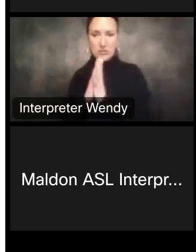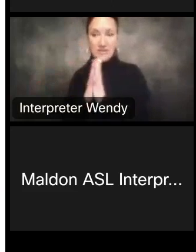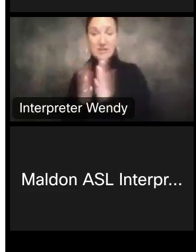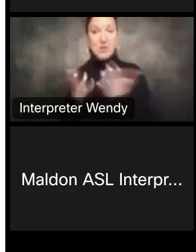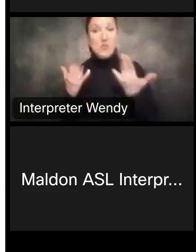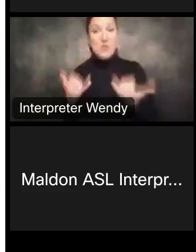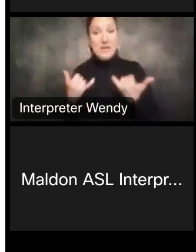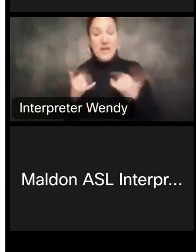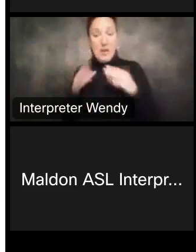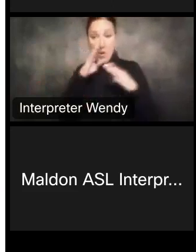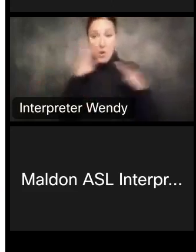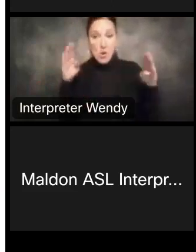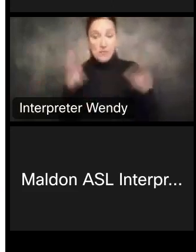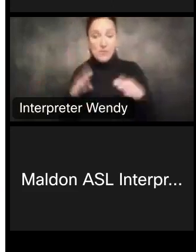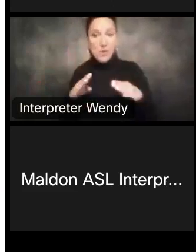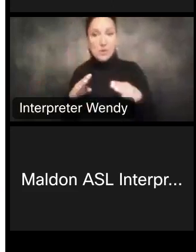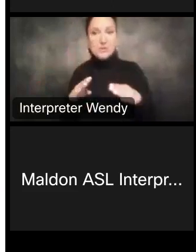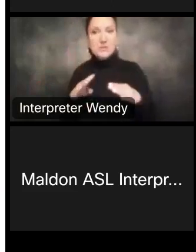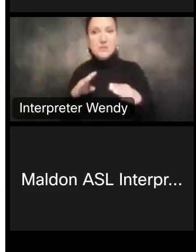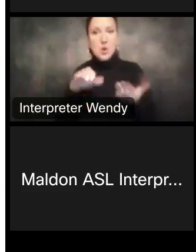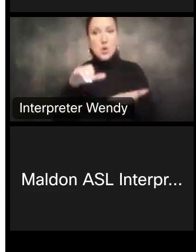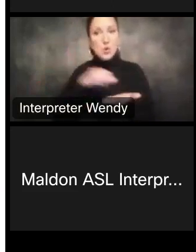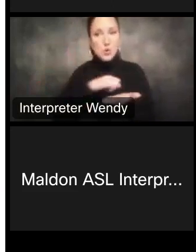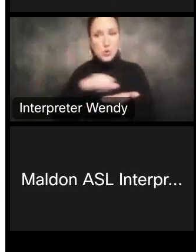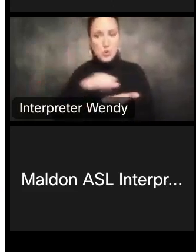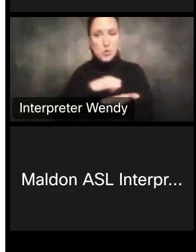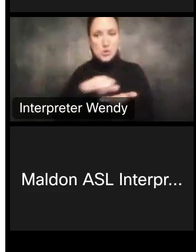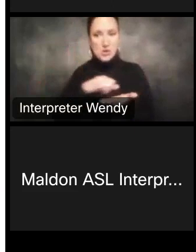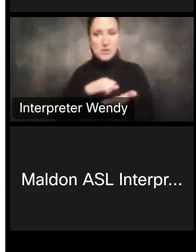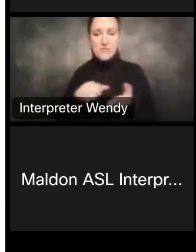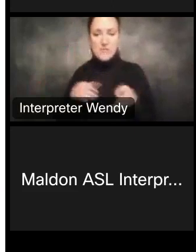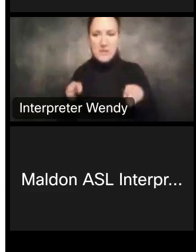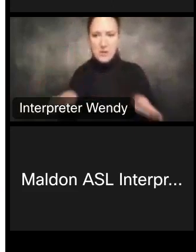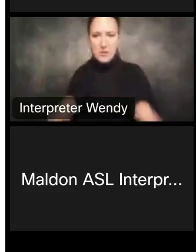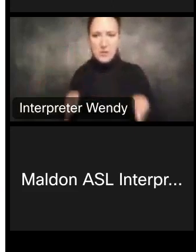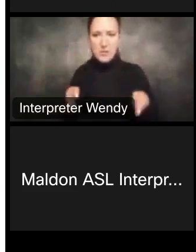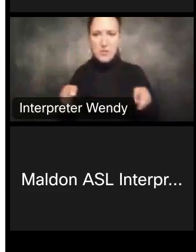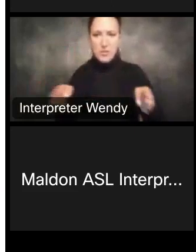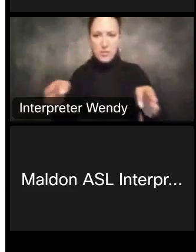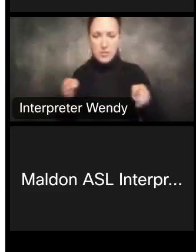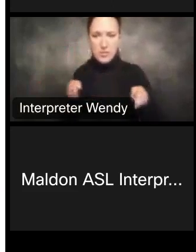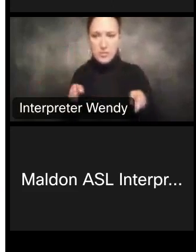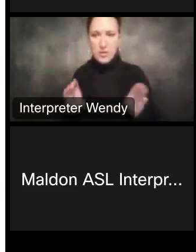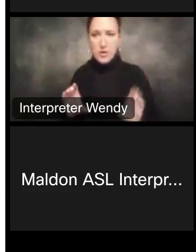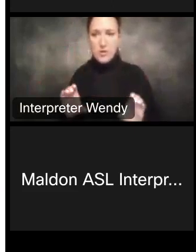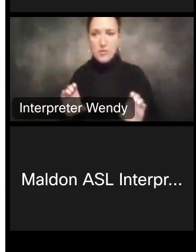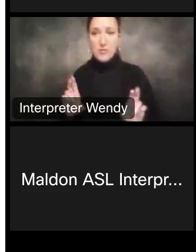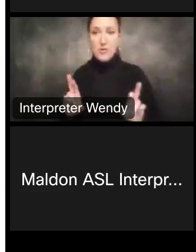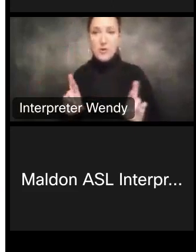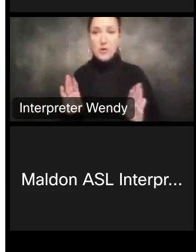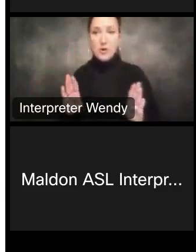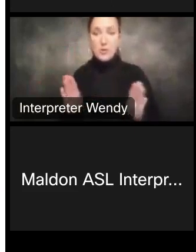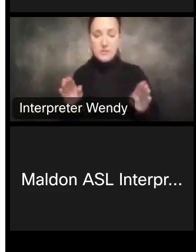at New York Avenue from the curb out, and the effort that we're contemplating is really going to look